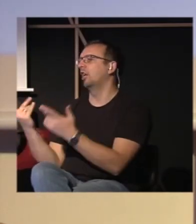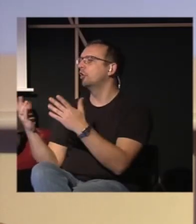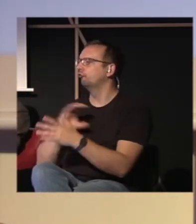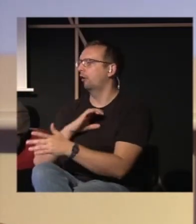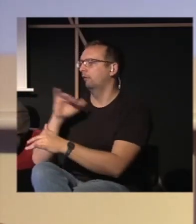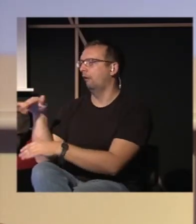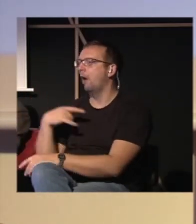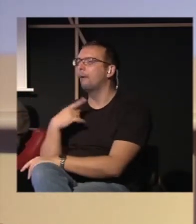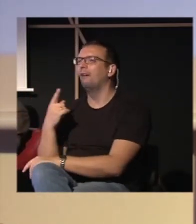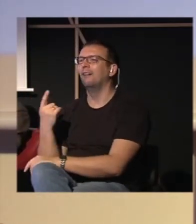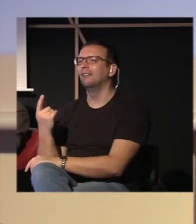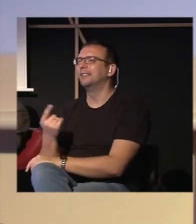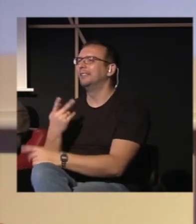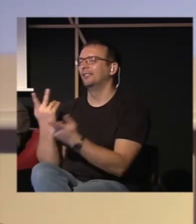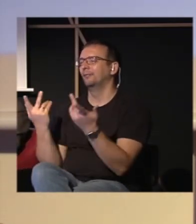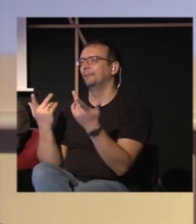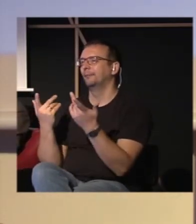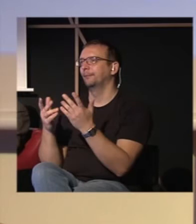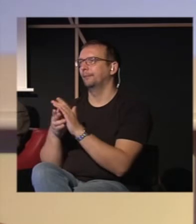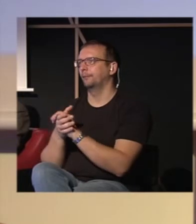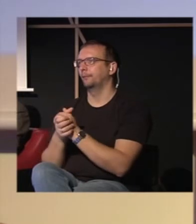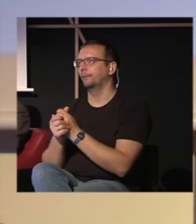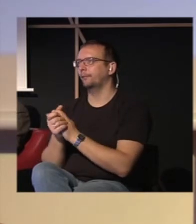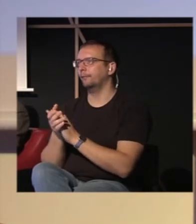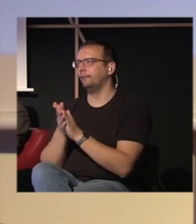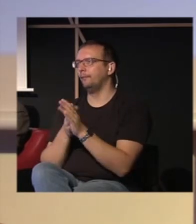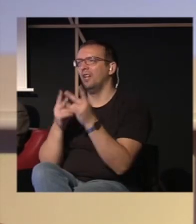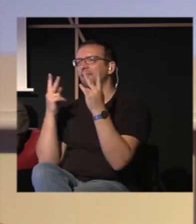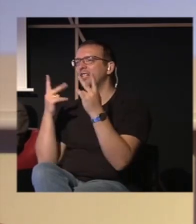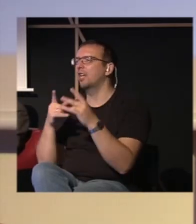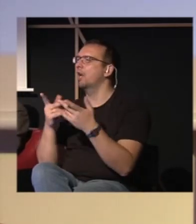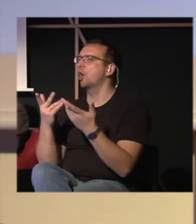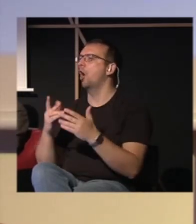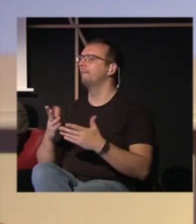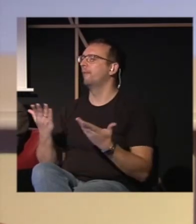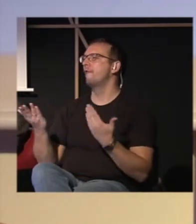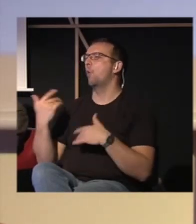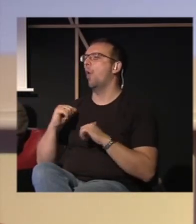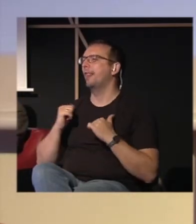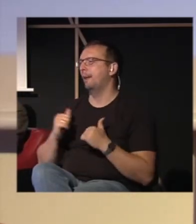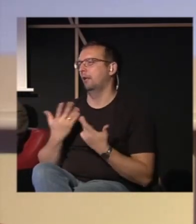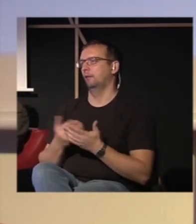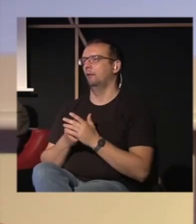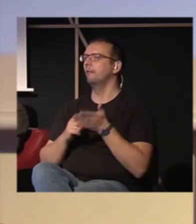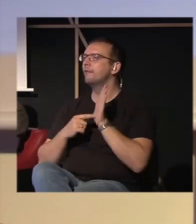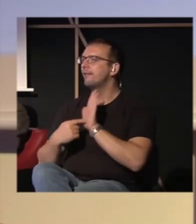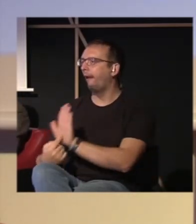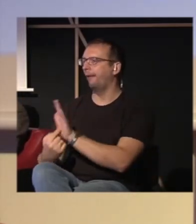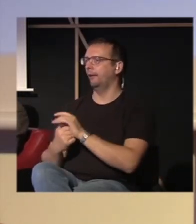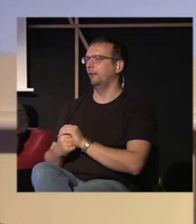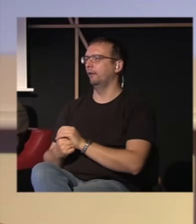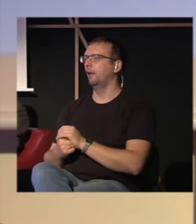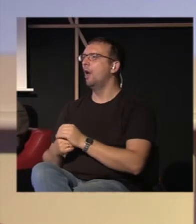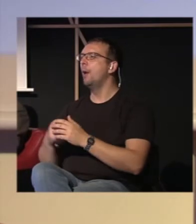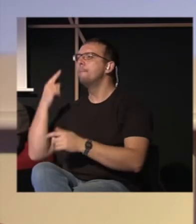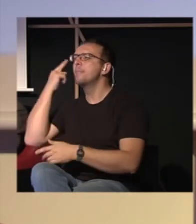is more than prepared for it, and it takes a lot of value to this organization because I can assure that even in this room we have a lot of people